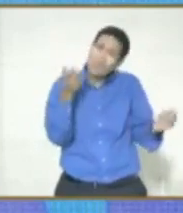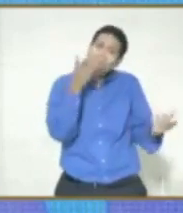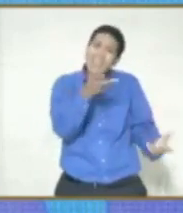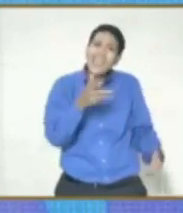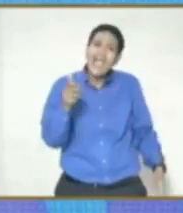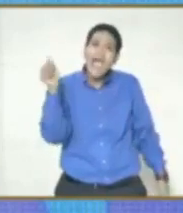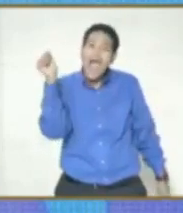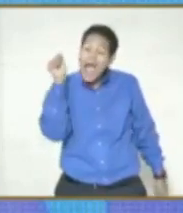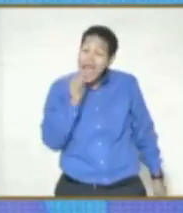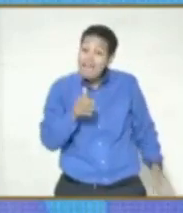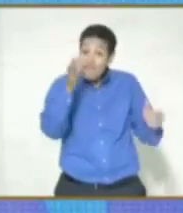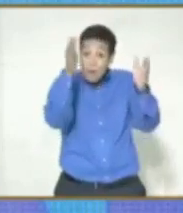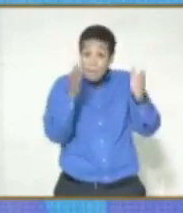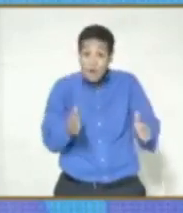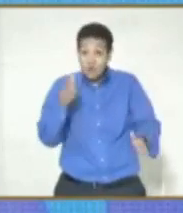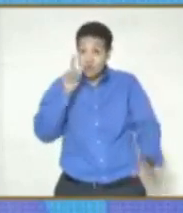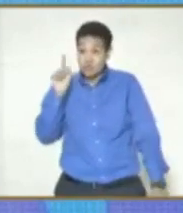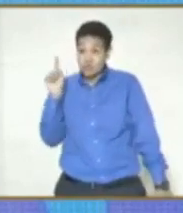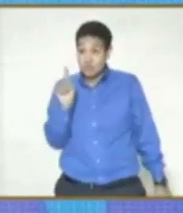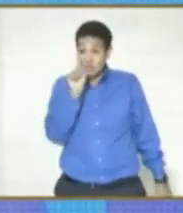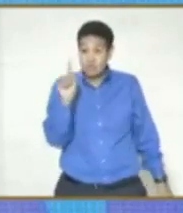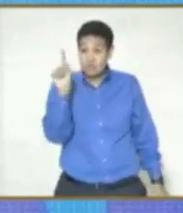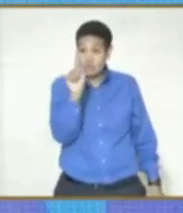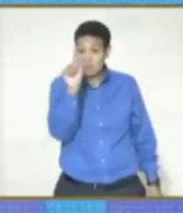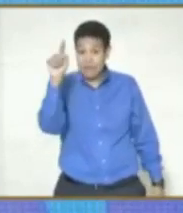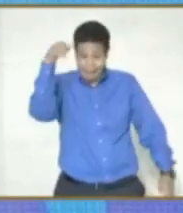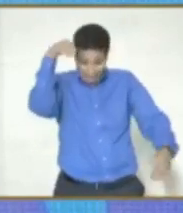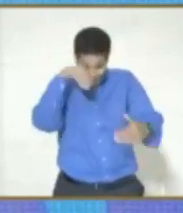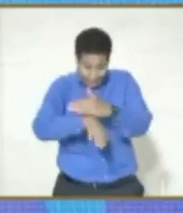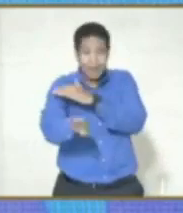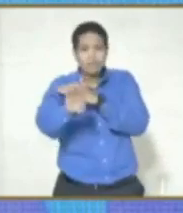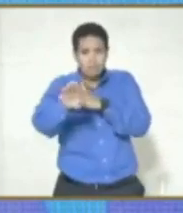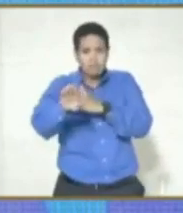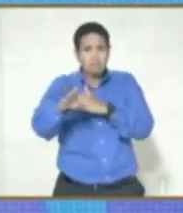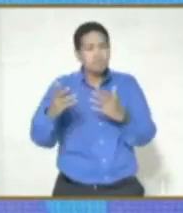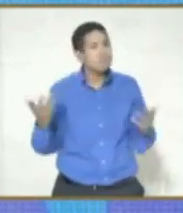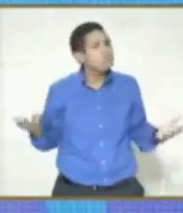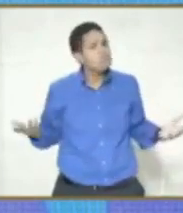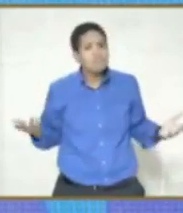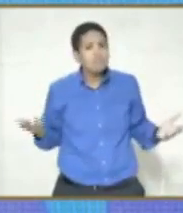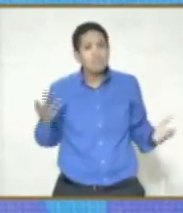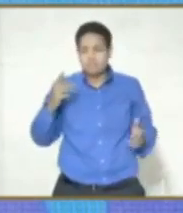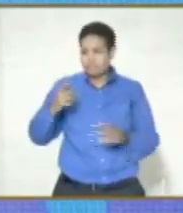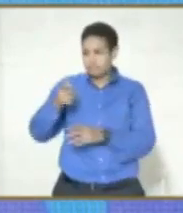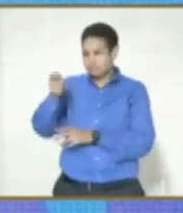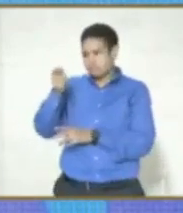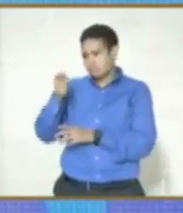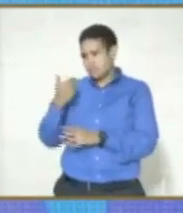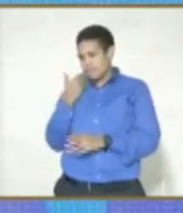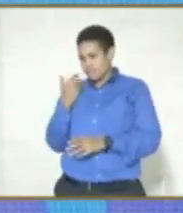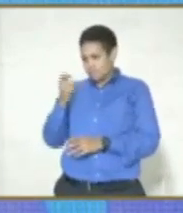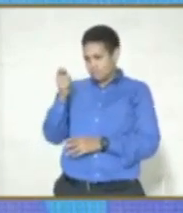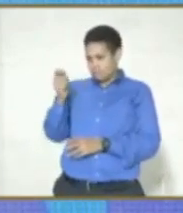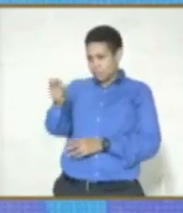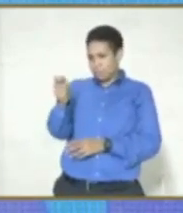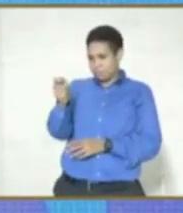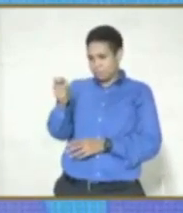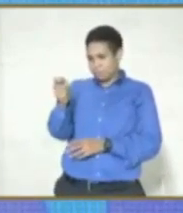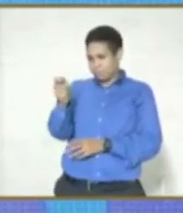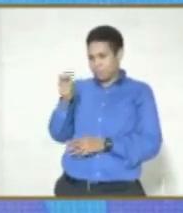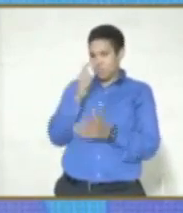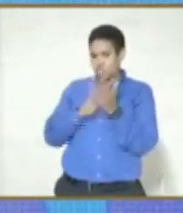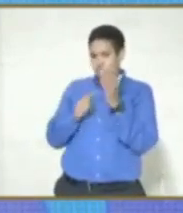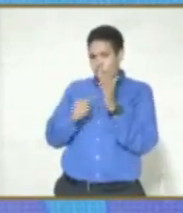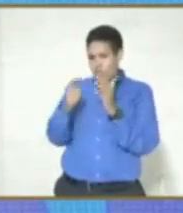Every individual who comes into that facility, their temperature is taken,